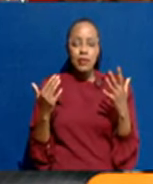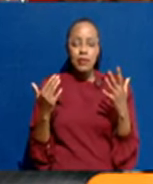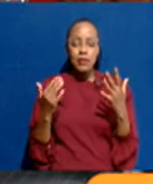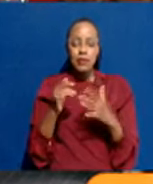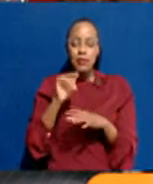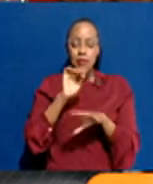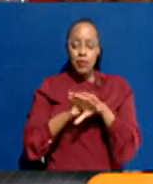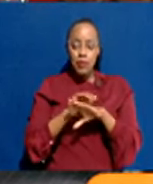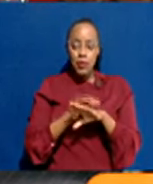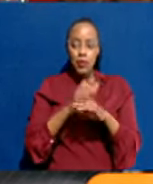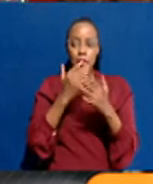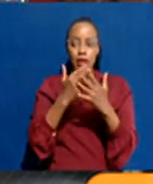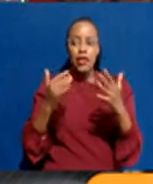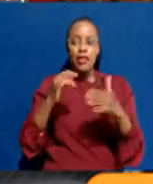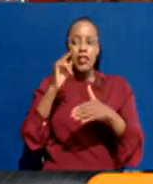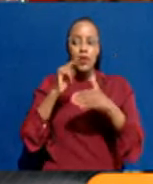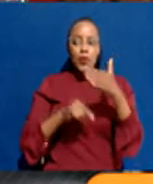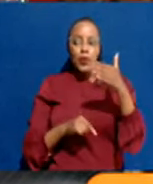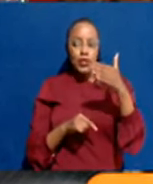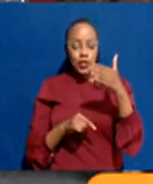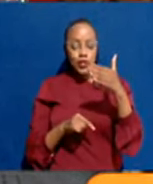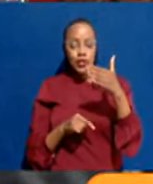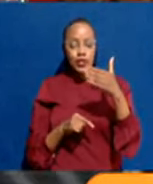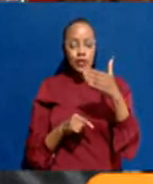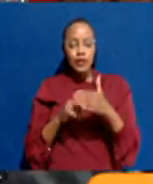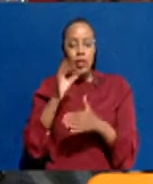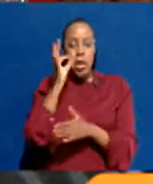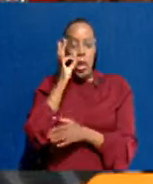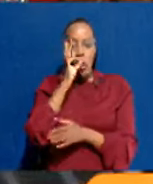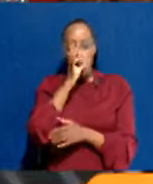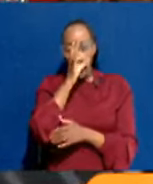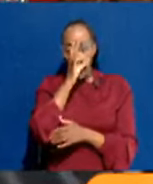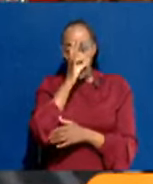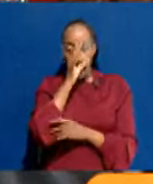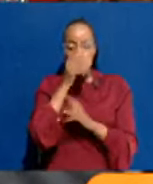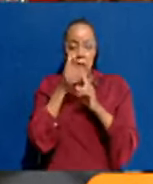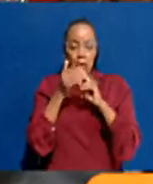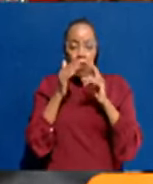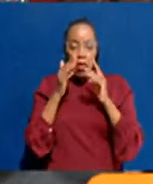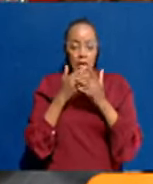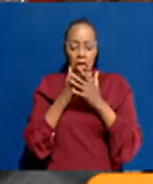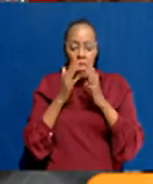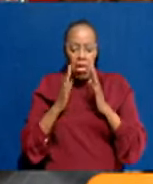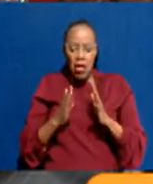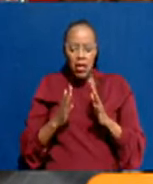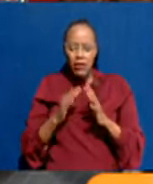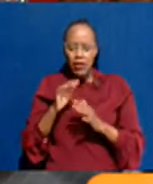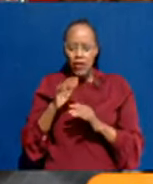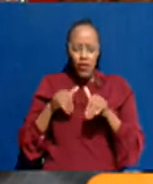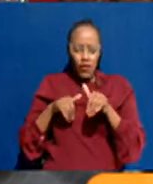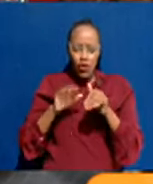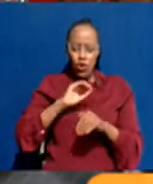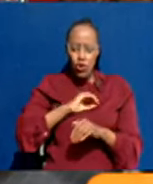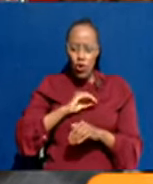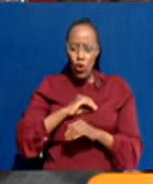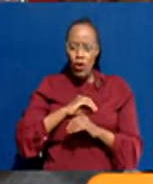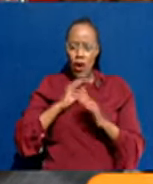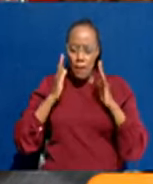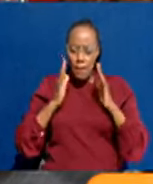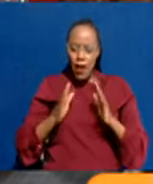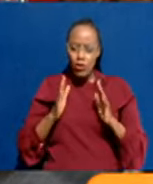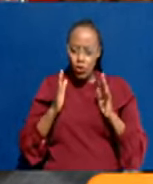The good thing is that Kibaki never pursued any personal agenda. He